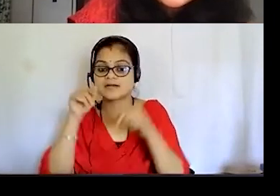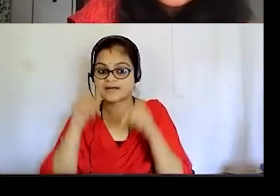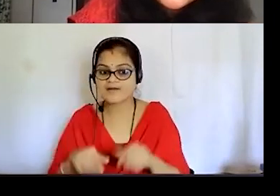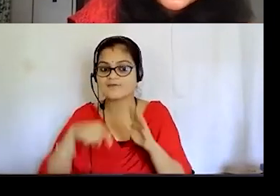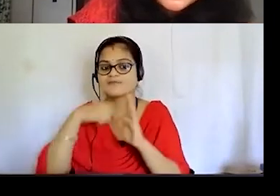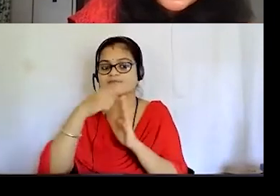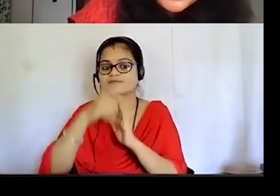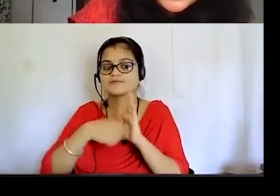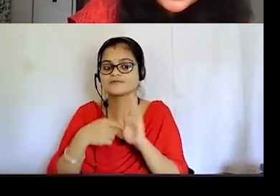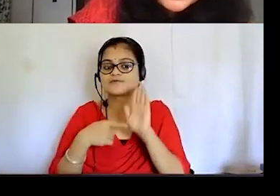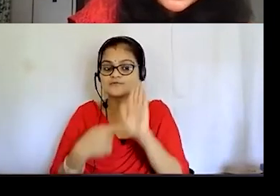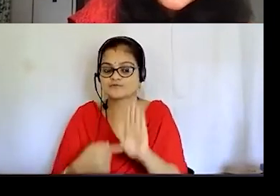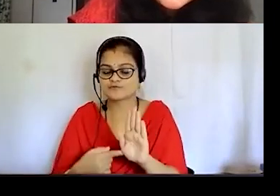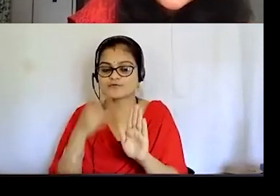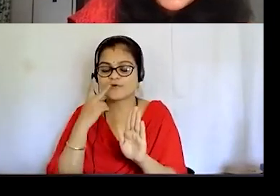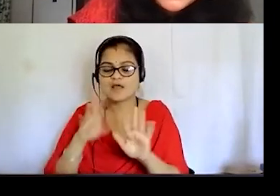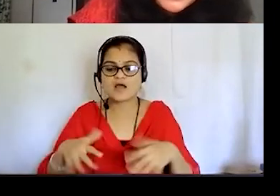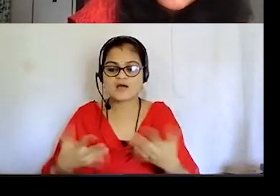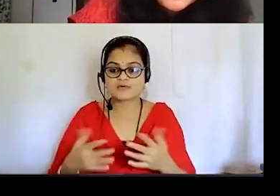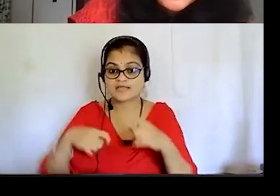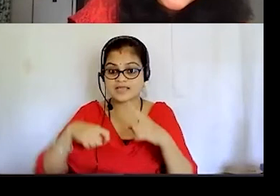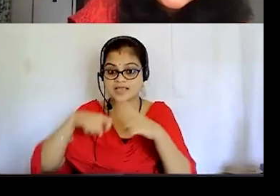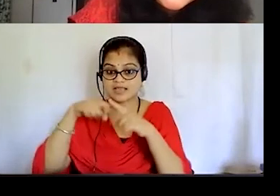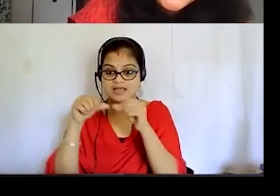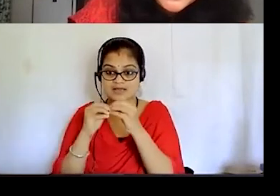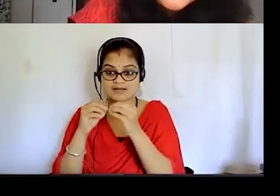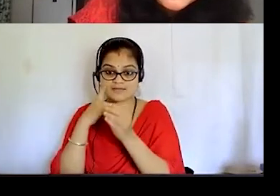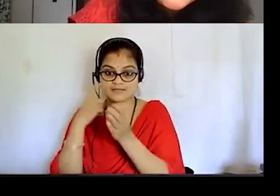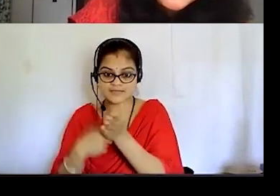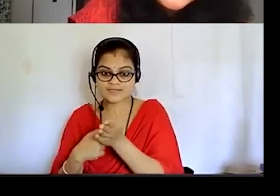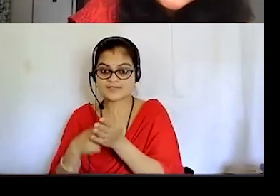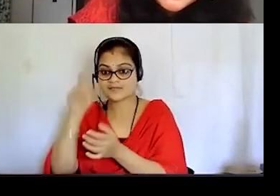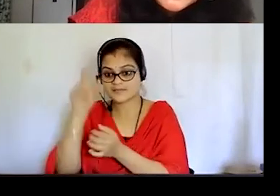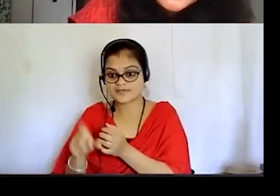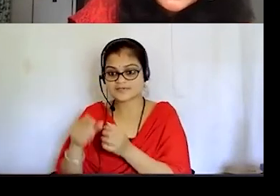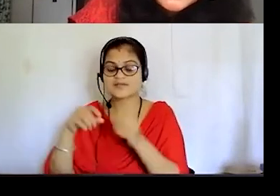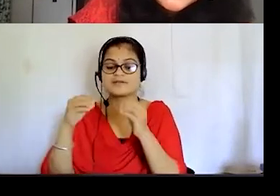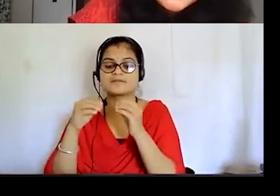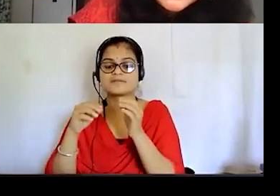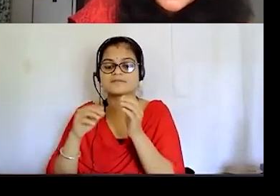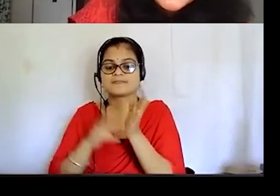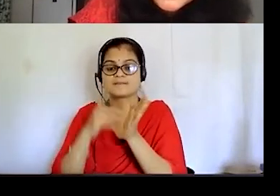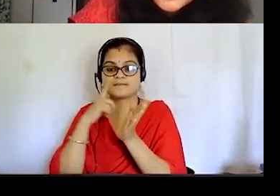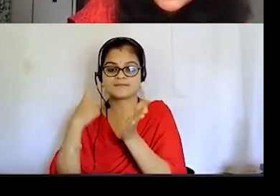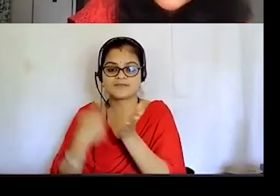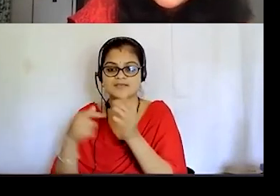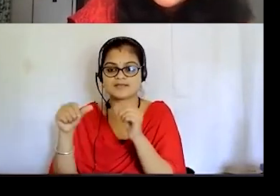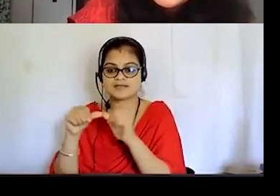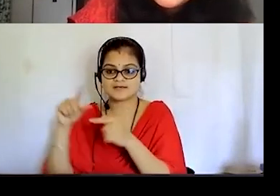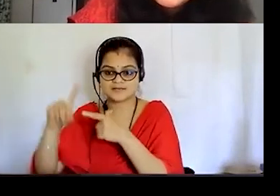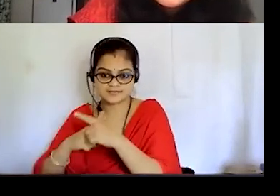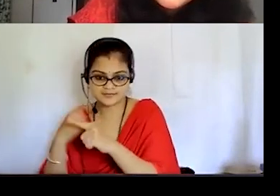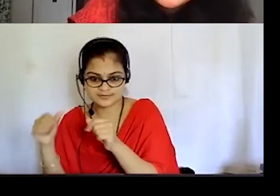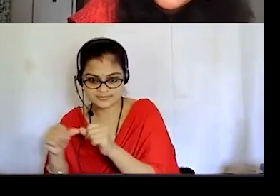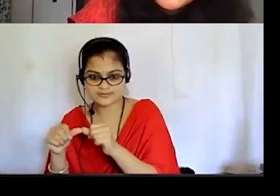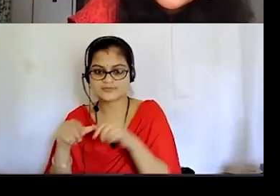hear a musical demonstration. Kabir Cafe with Neeraj Arya taking the lead in singing a song,